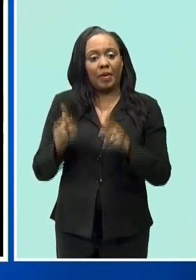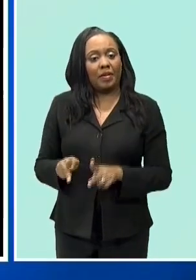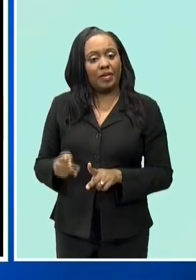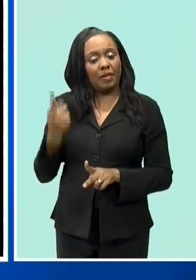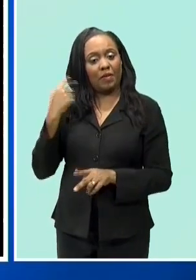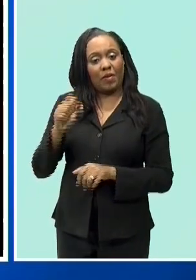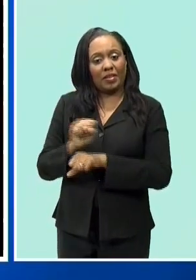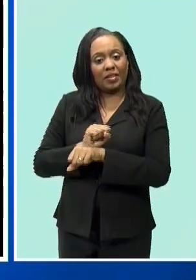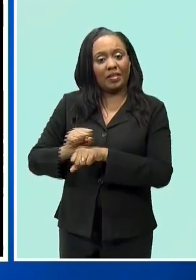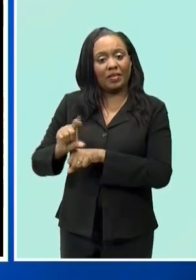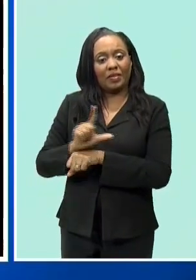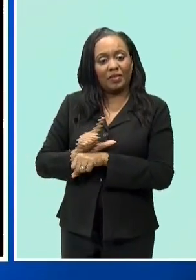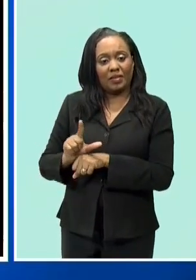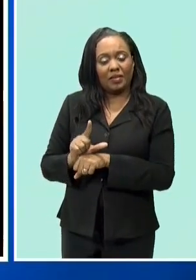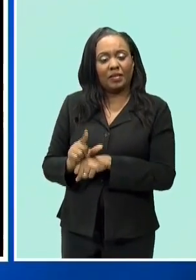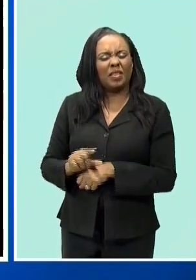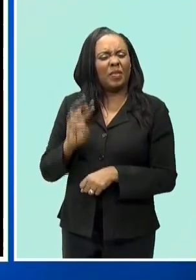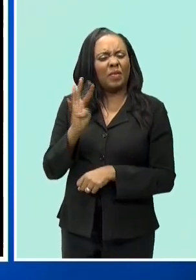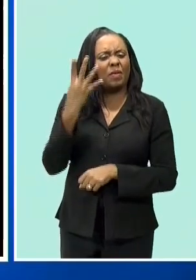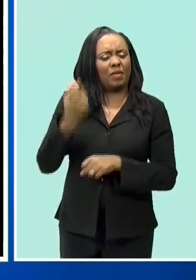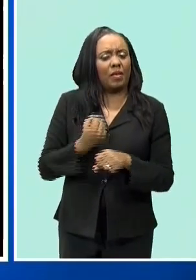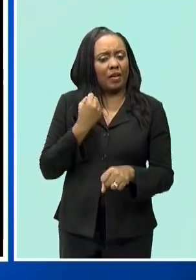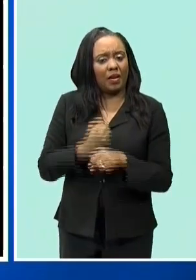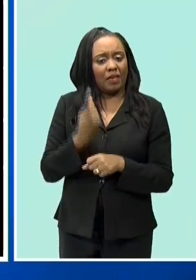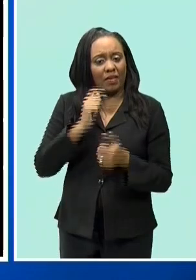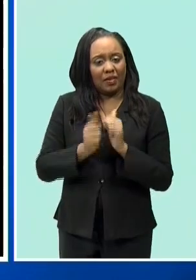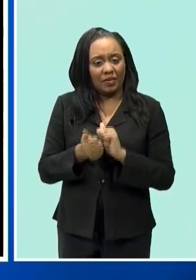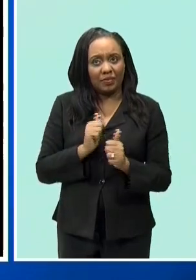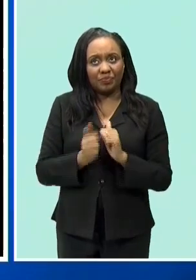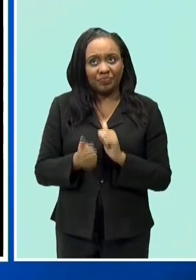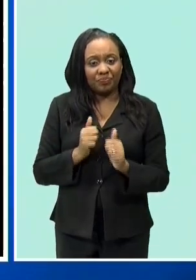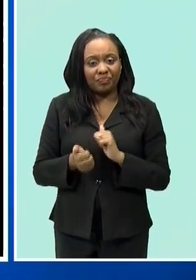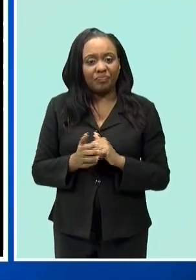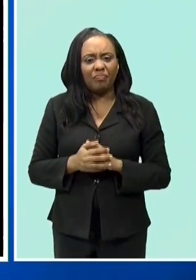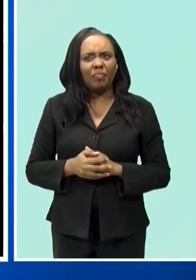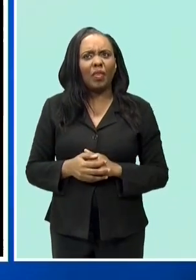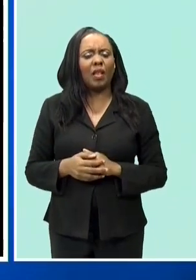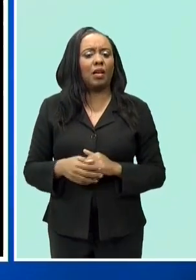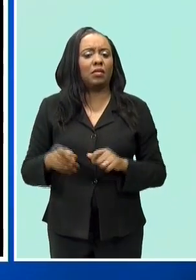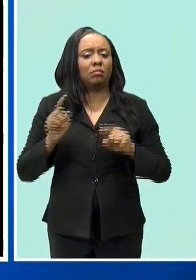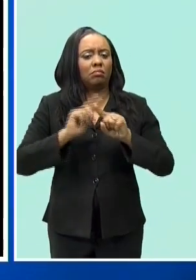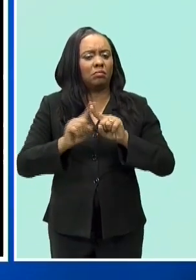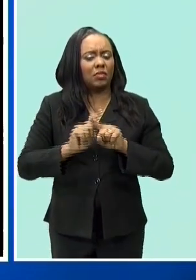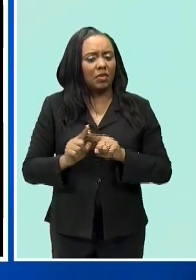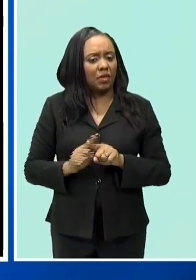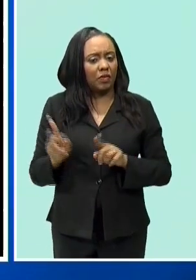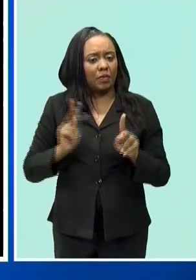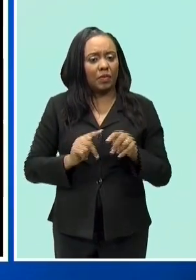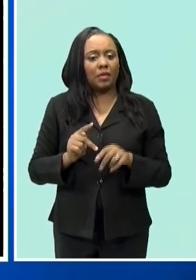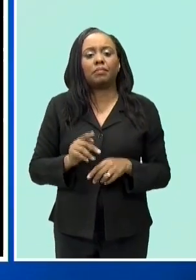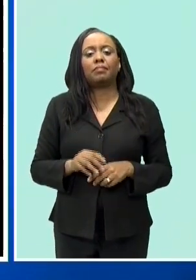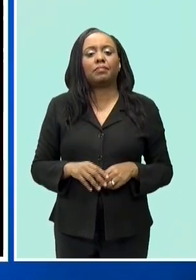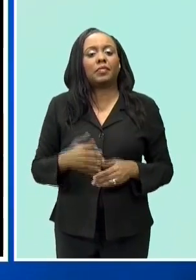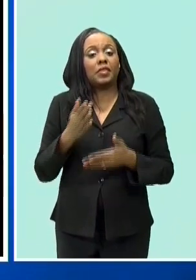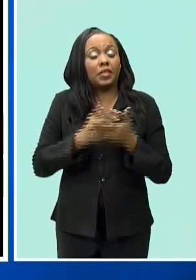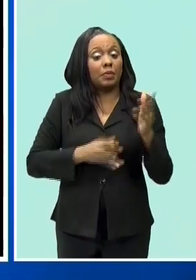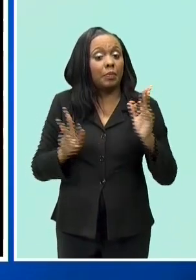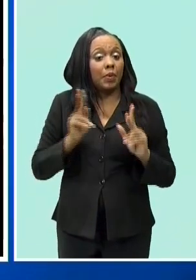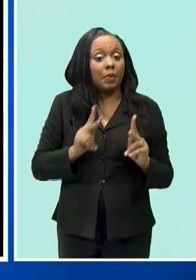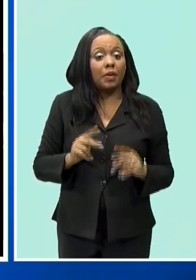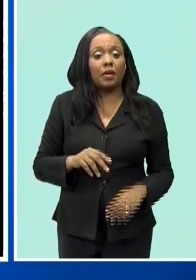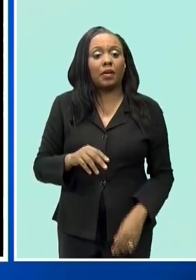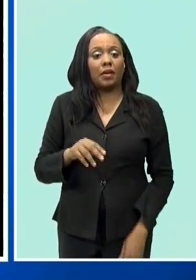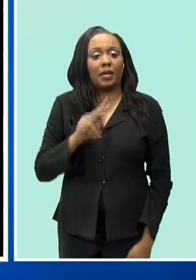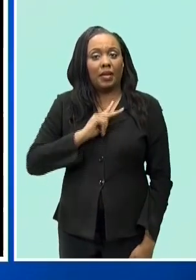competition, which is now in its 4th year. The finalists are Blaze Antonio, Jaguar the Champ, King Baba FM,